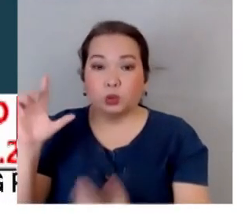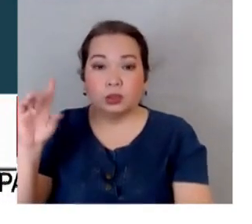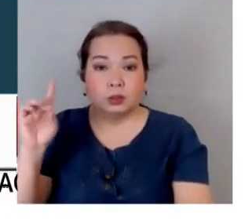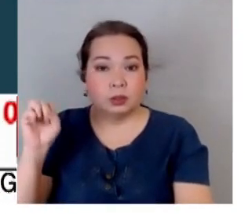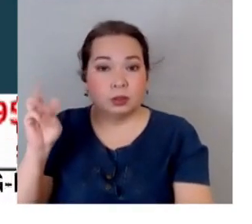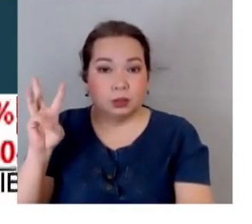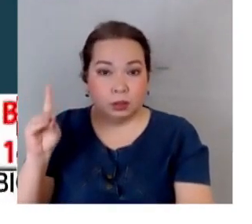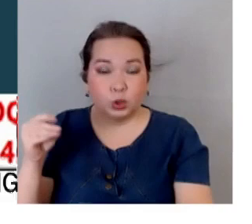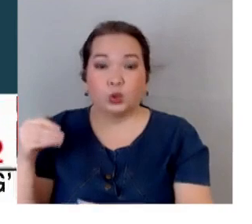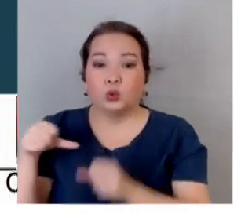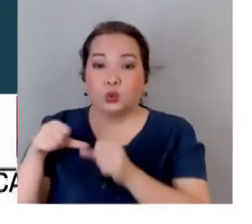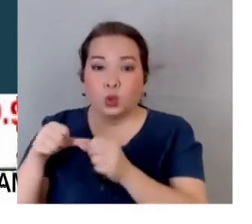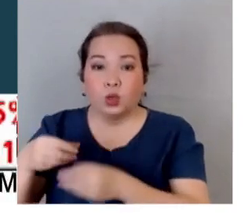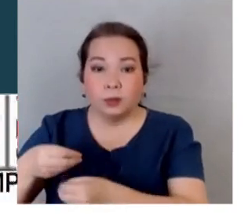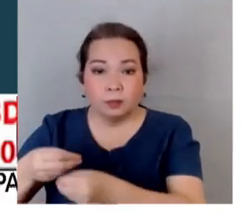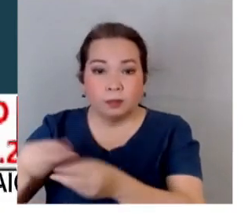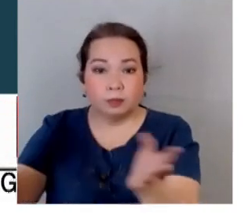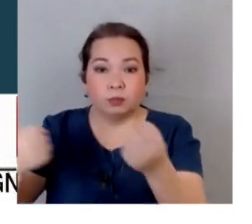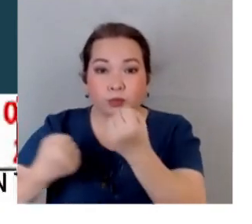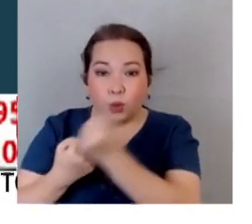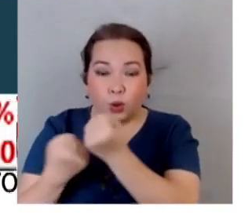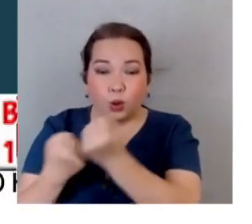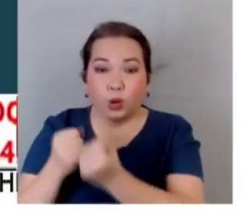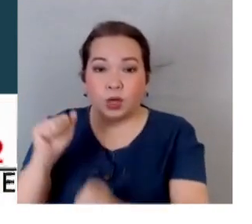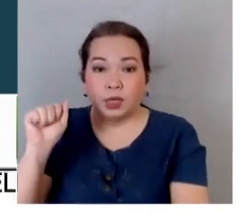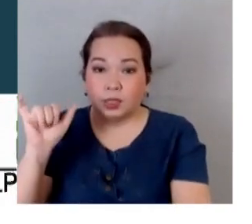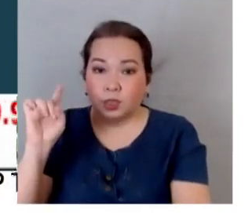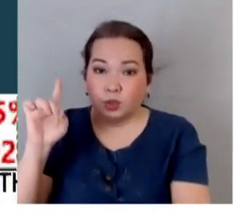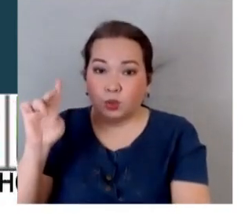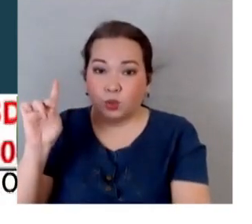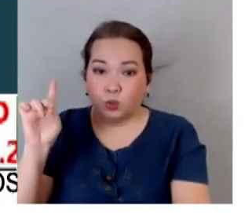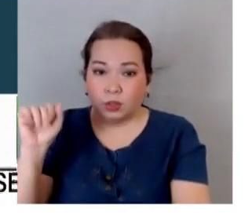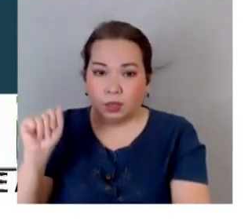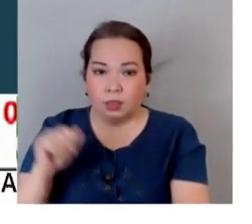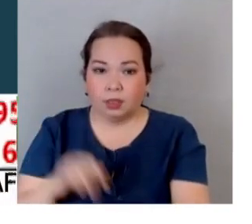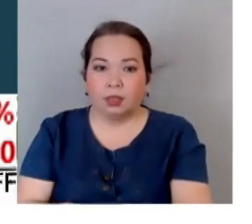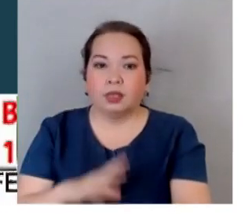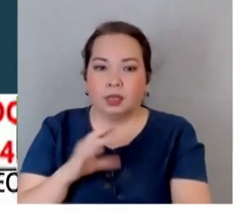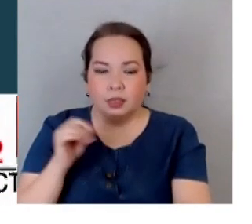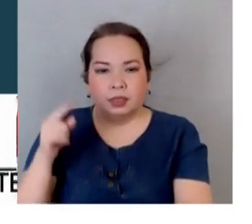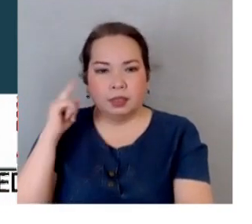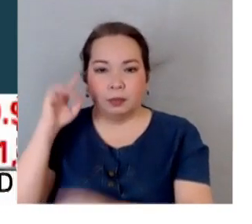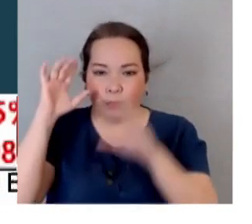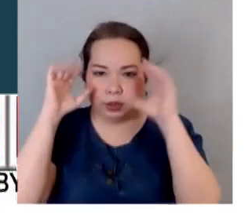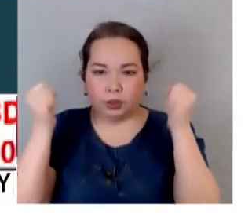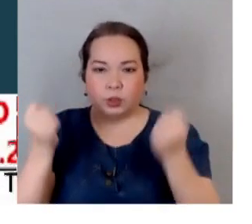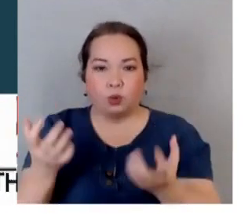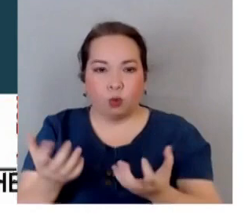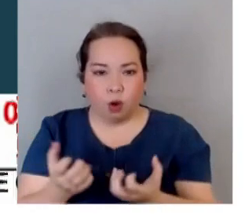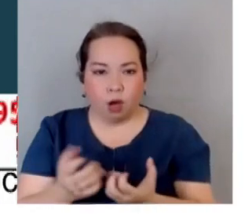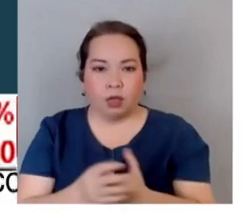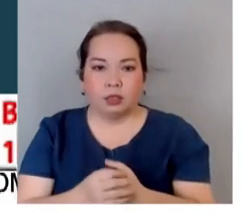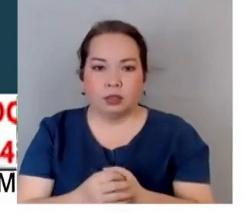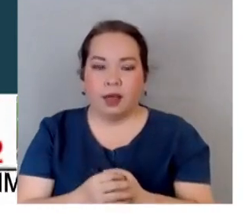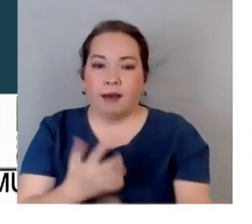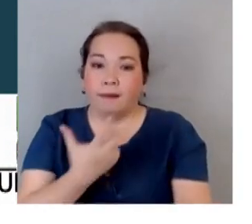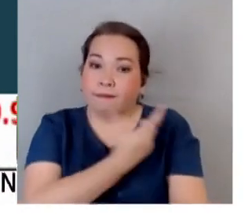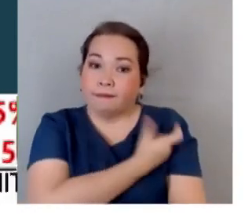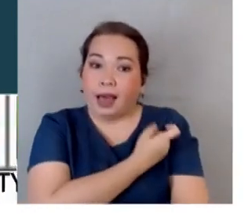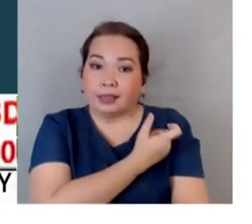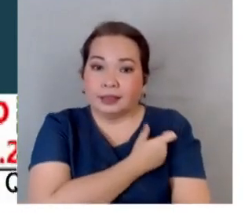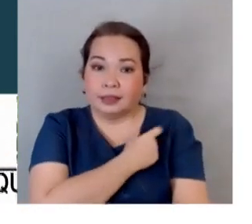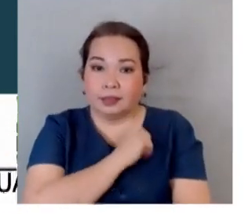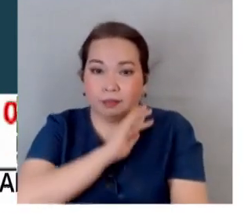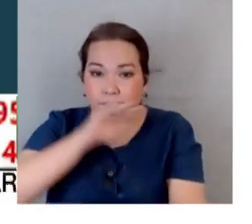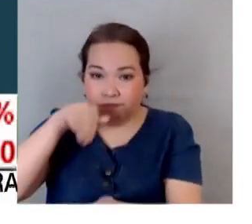more ayuda. And of course, the president would like to put up a vaccine facility in the Philippines.